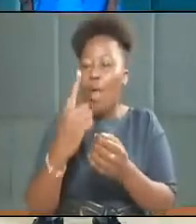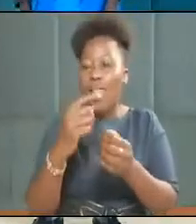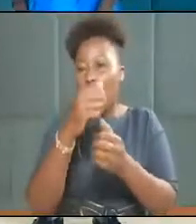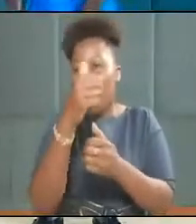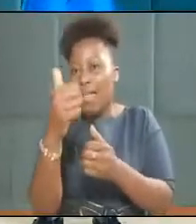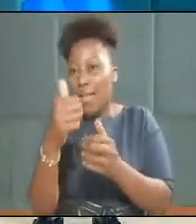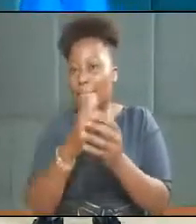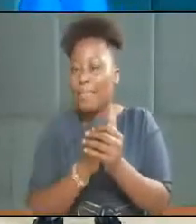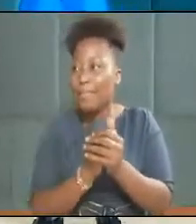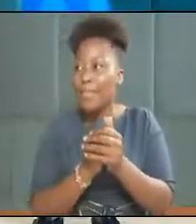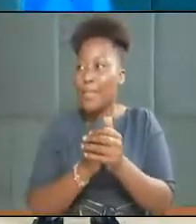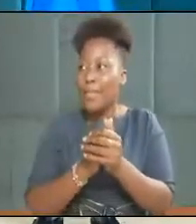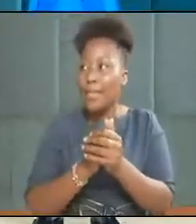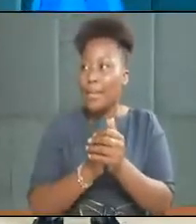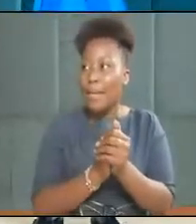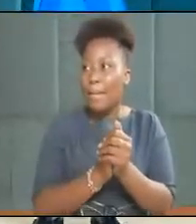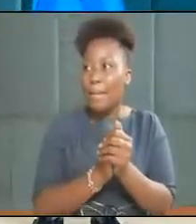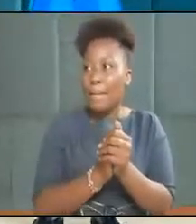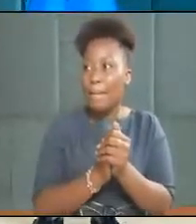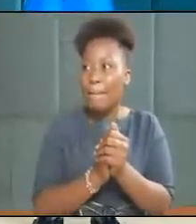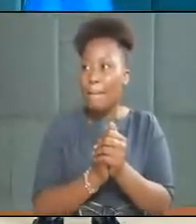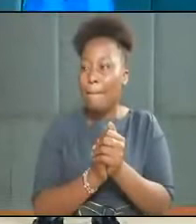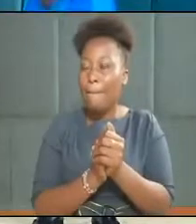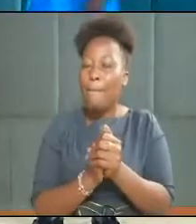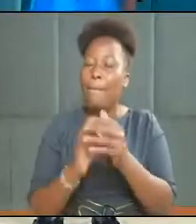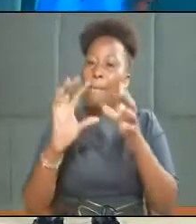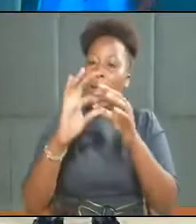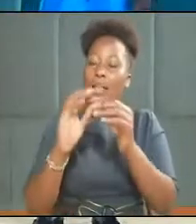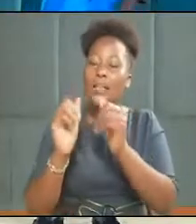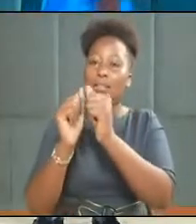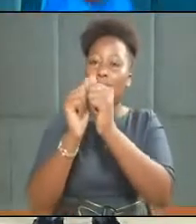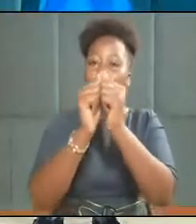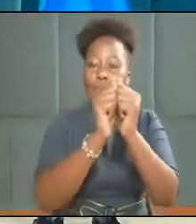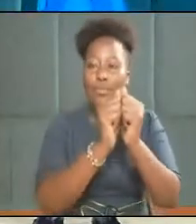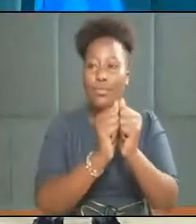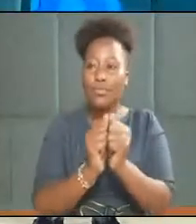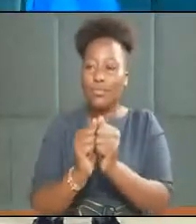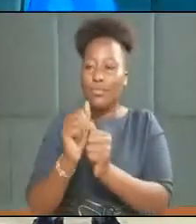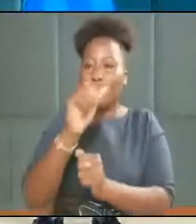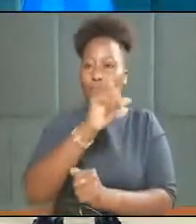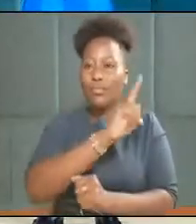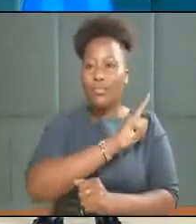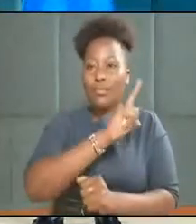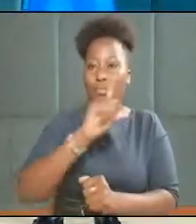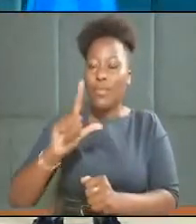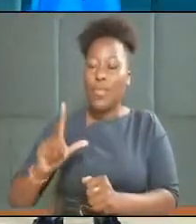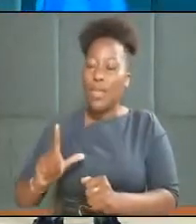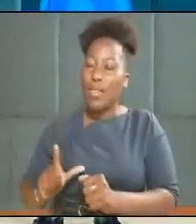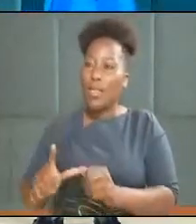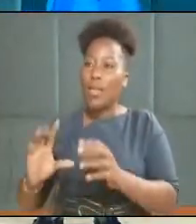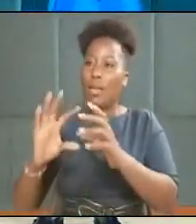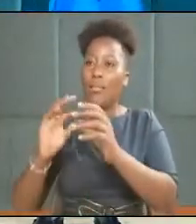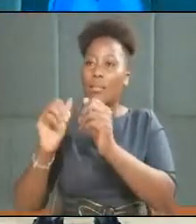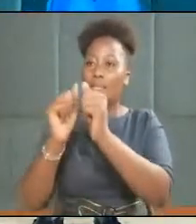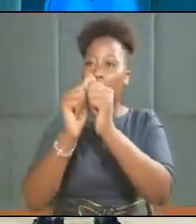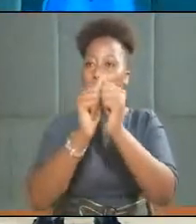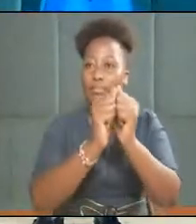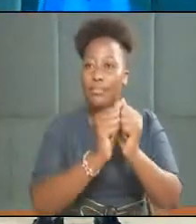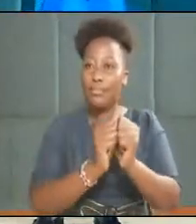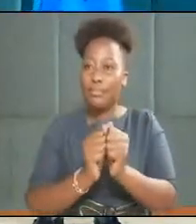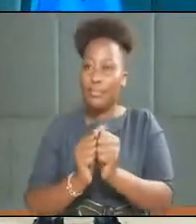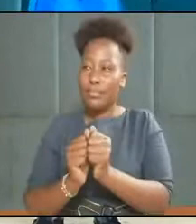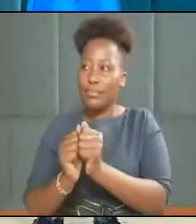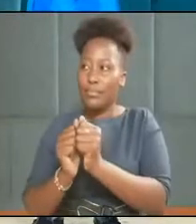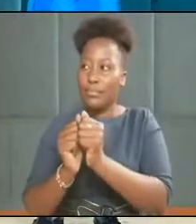another. Bind us together, Lord, bind us together